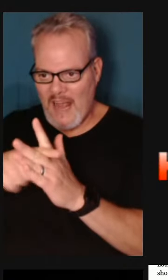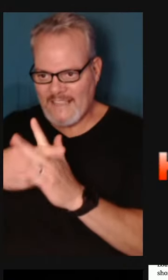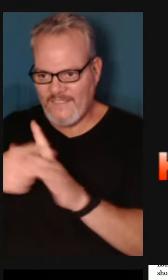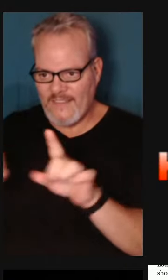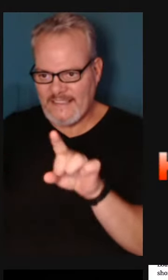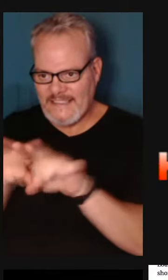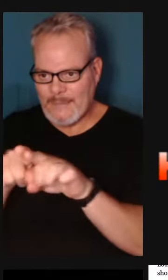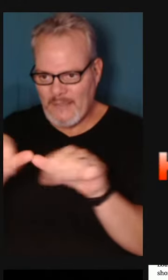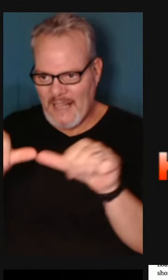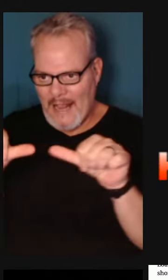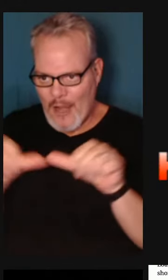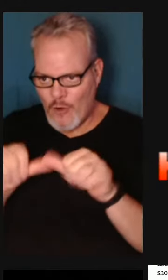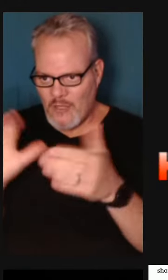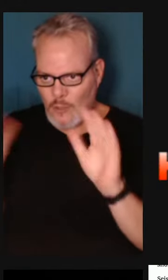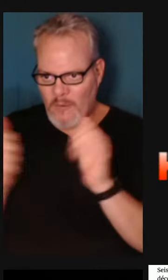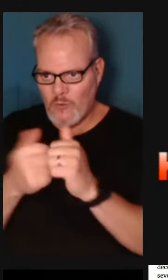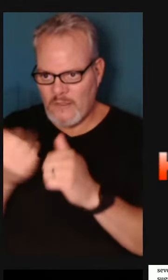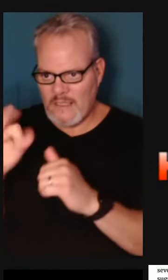the 75 earthquake.